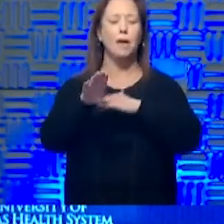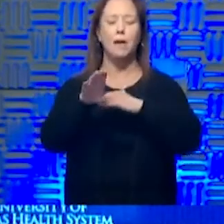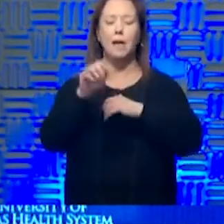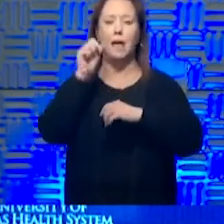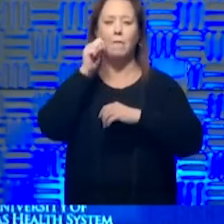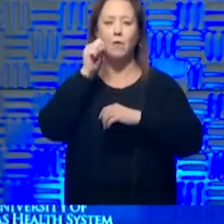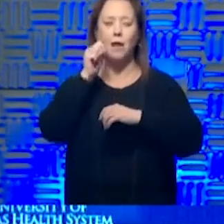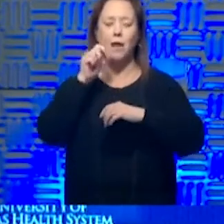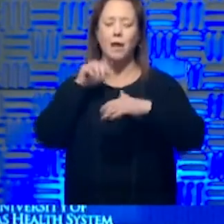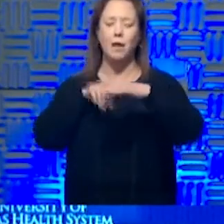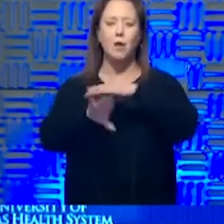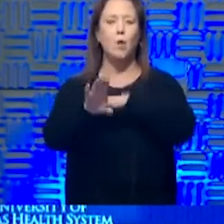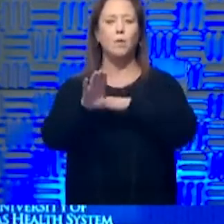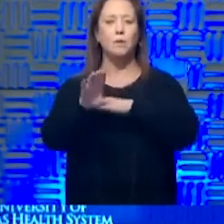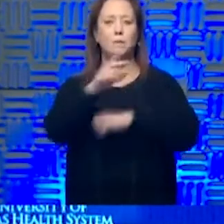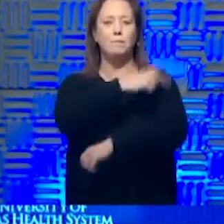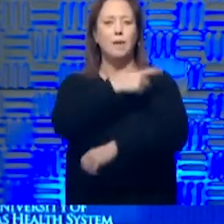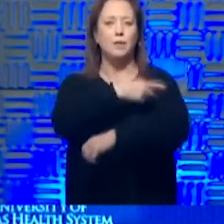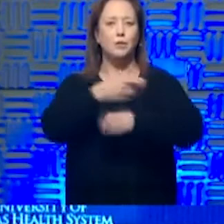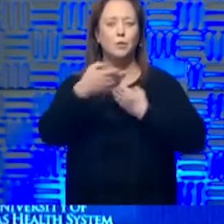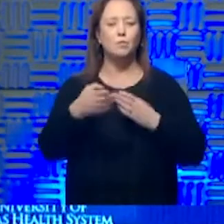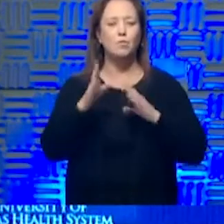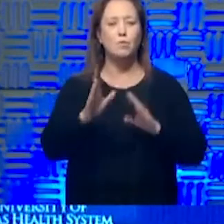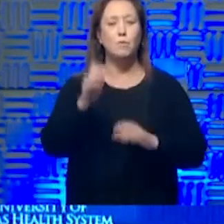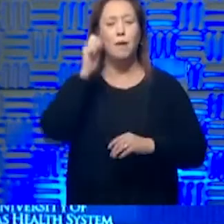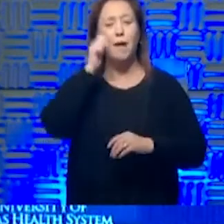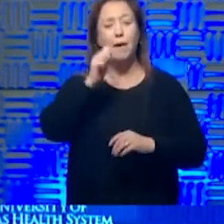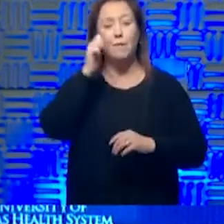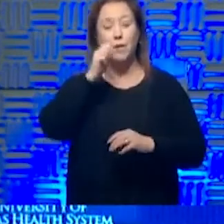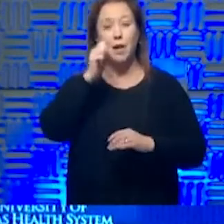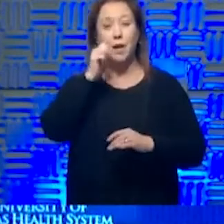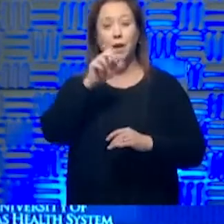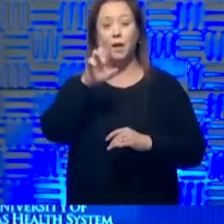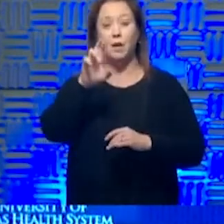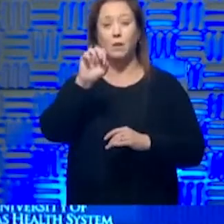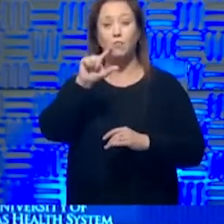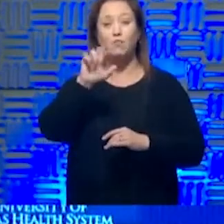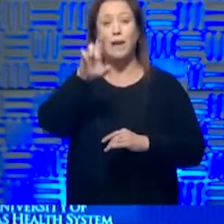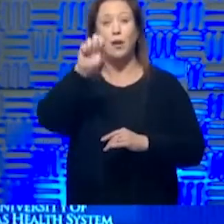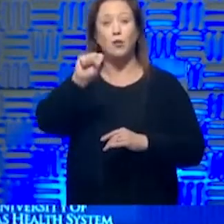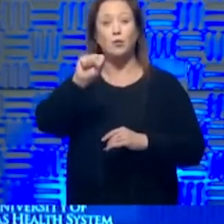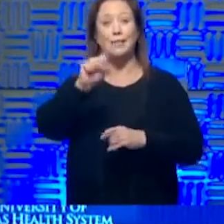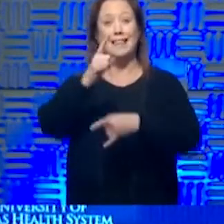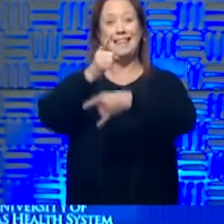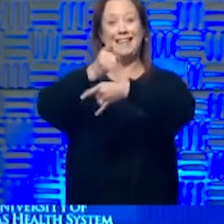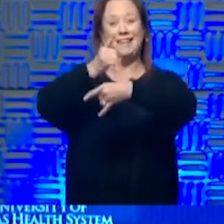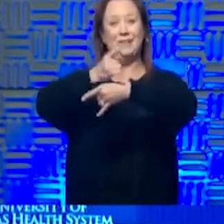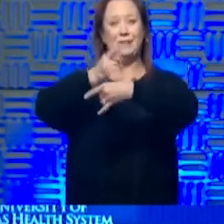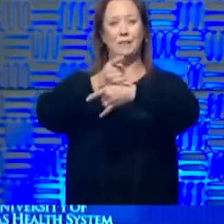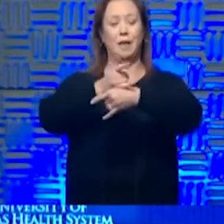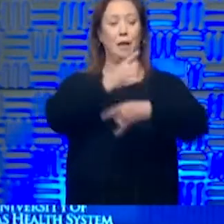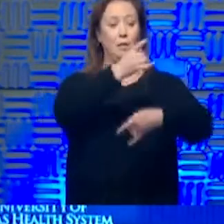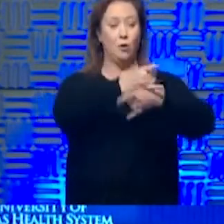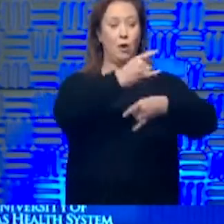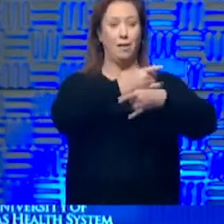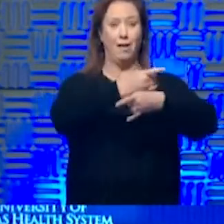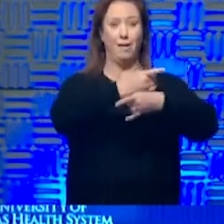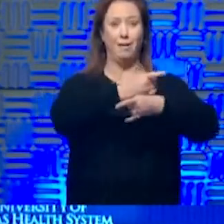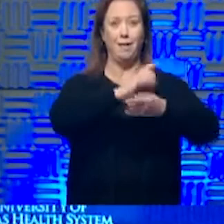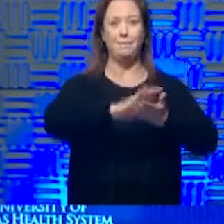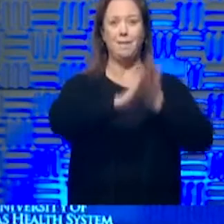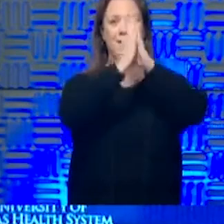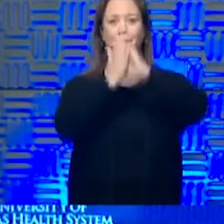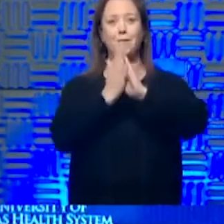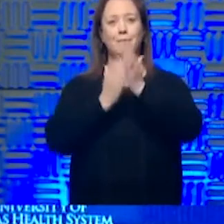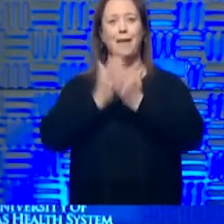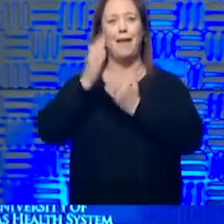go to the bedside every moment of every day. Rieger's Liquors, who turns and makes takes their alcohol and makes hand